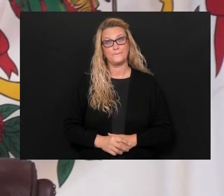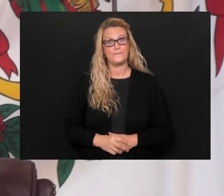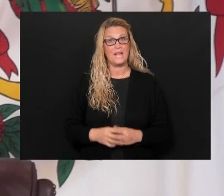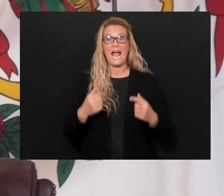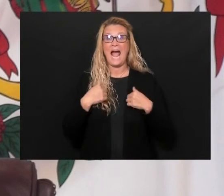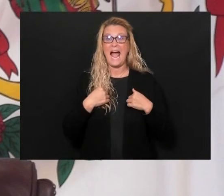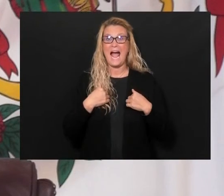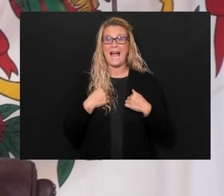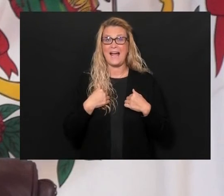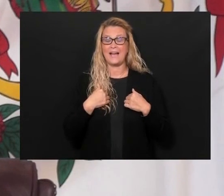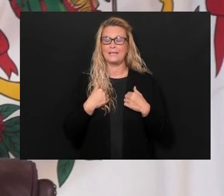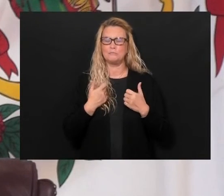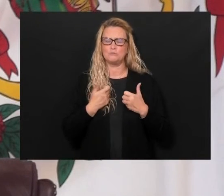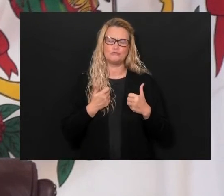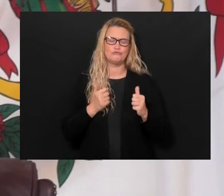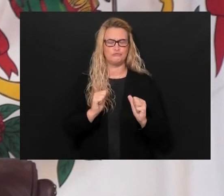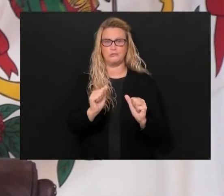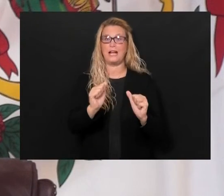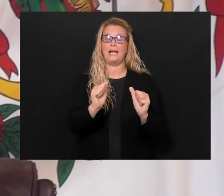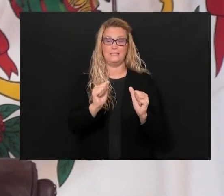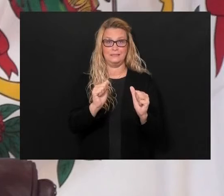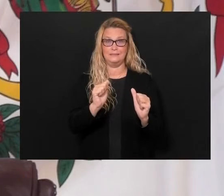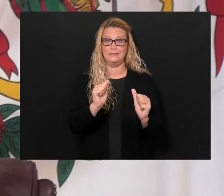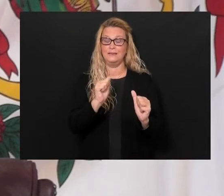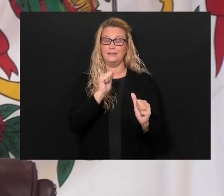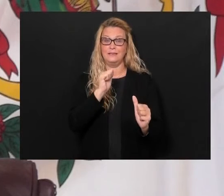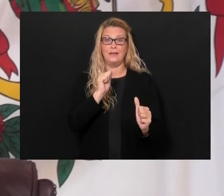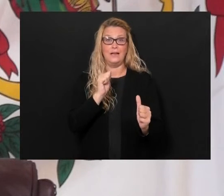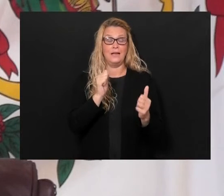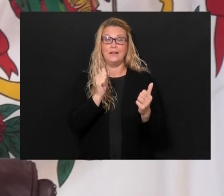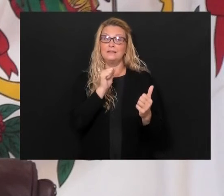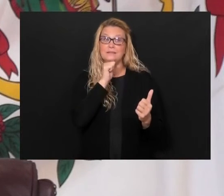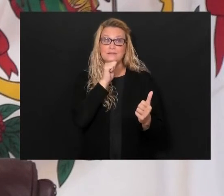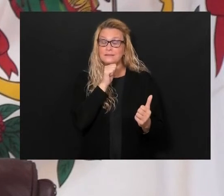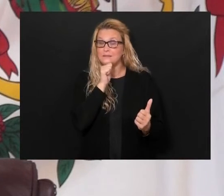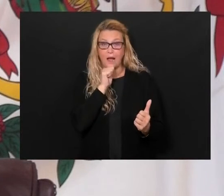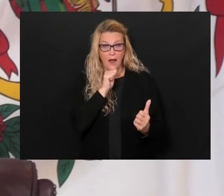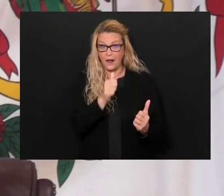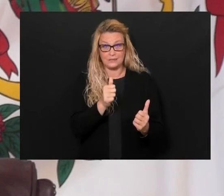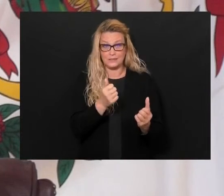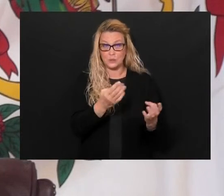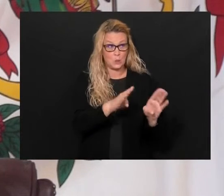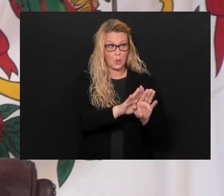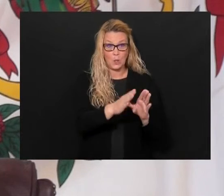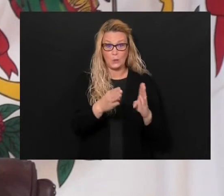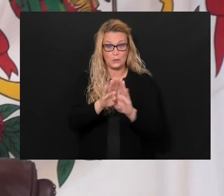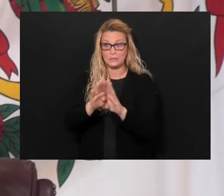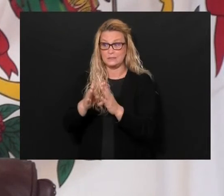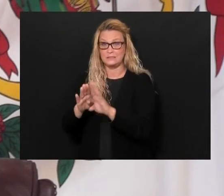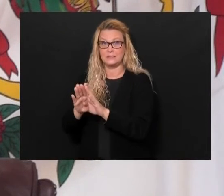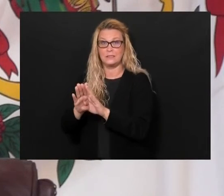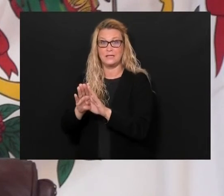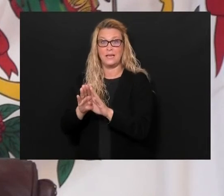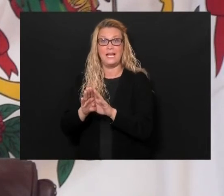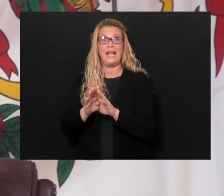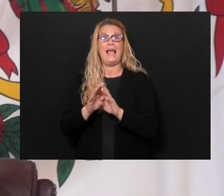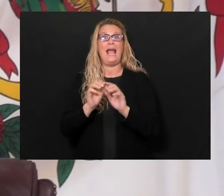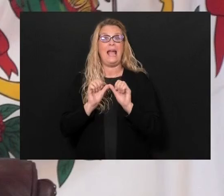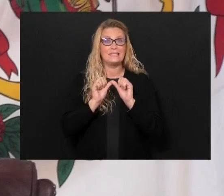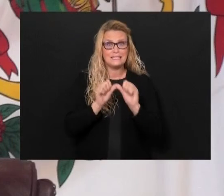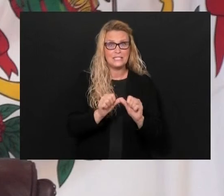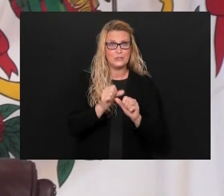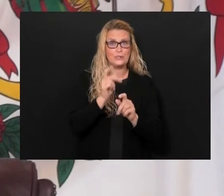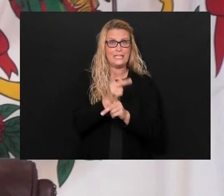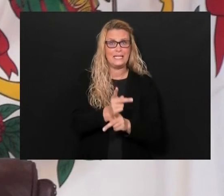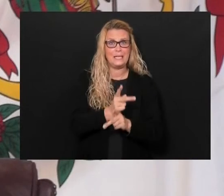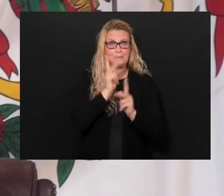down. I am trying with all in me to keep people safe and alive. Now,